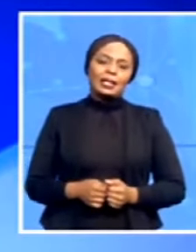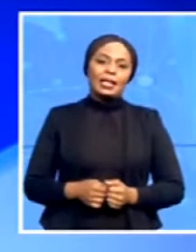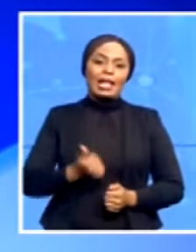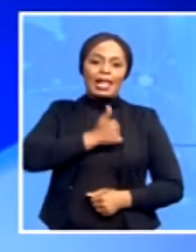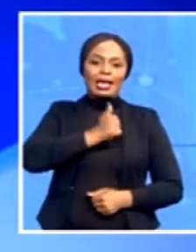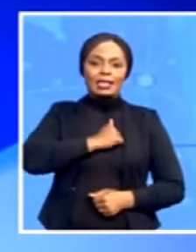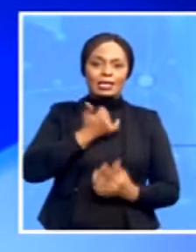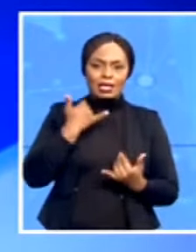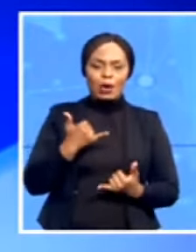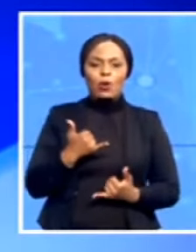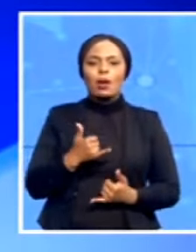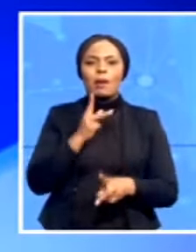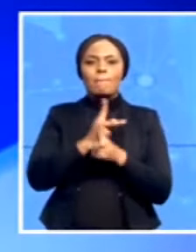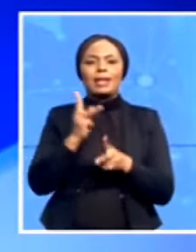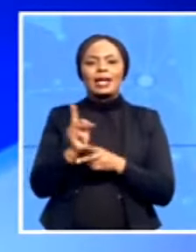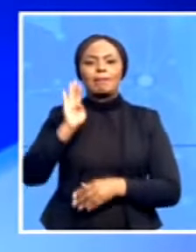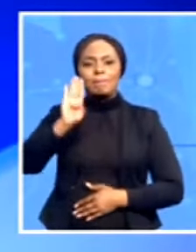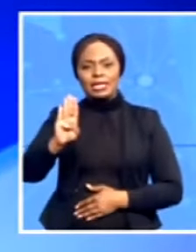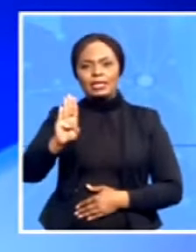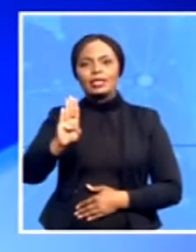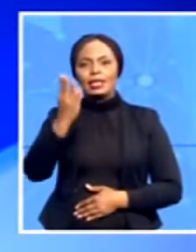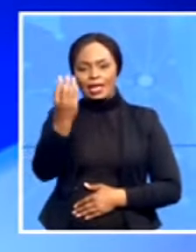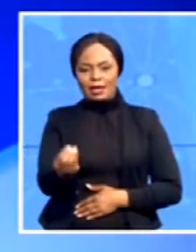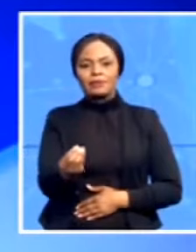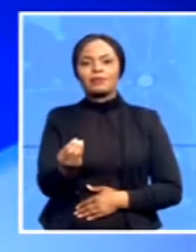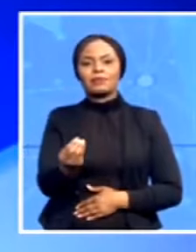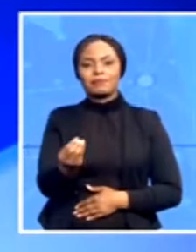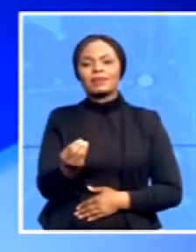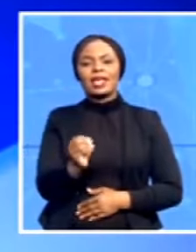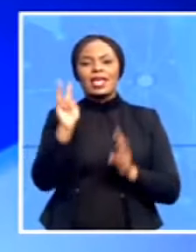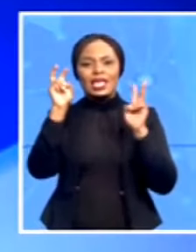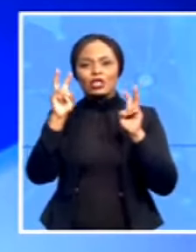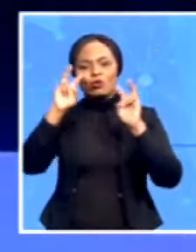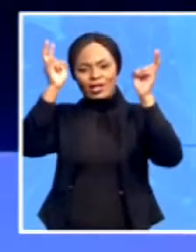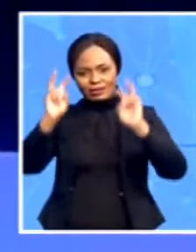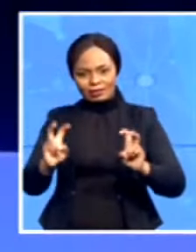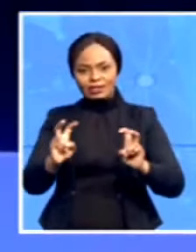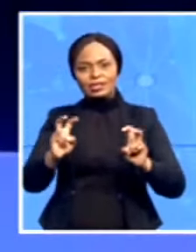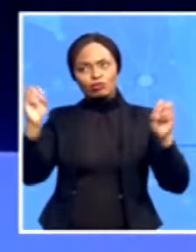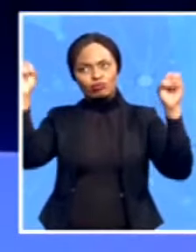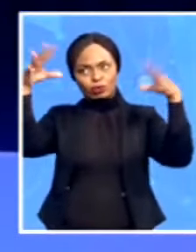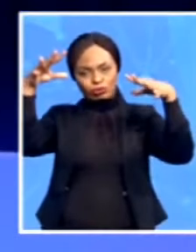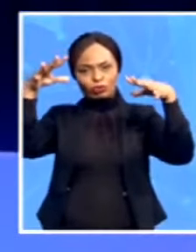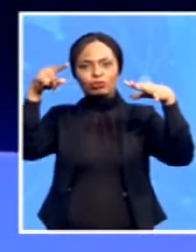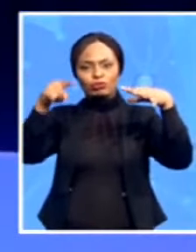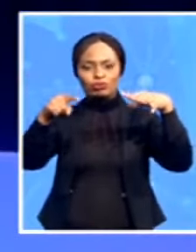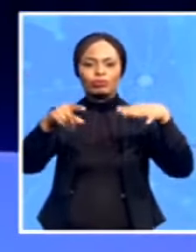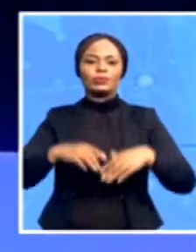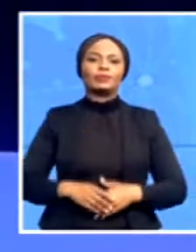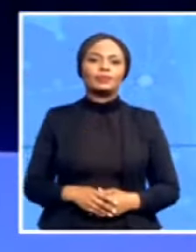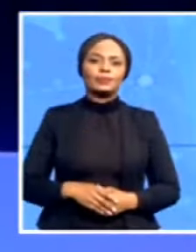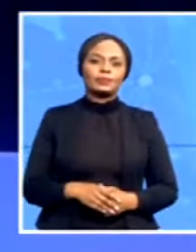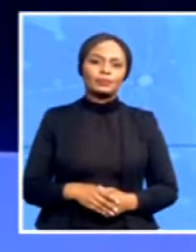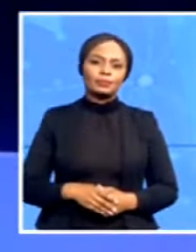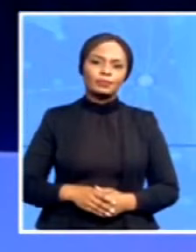where the electricity is interrupted or we have load shedding. How far are we, sir, from